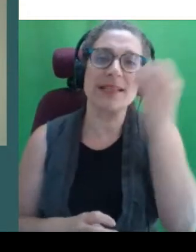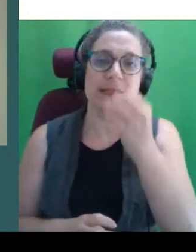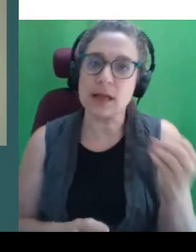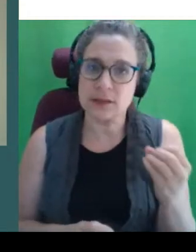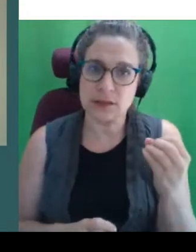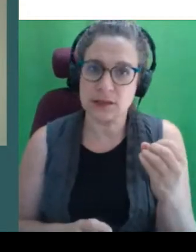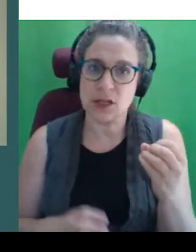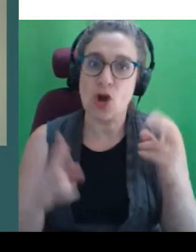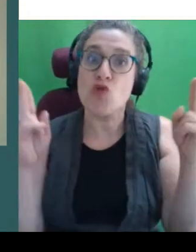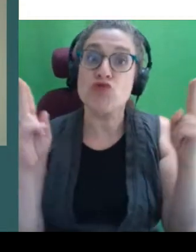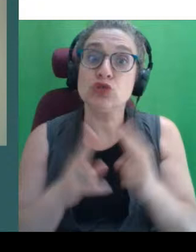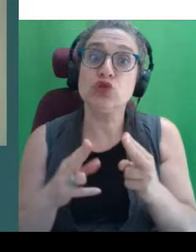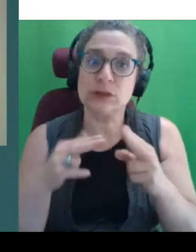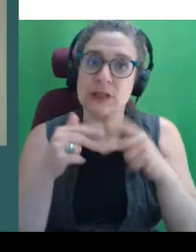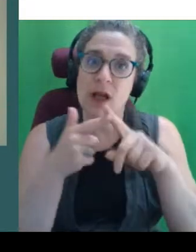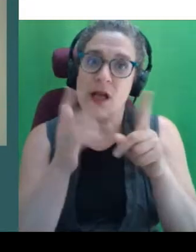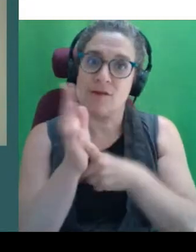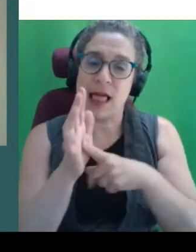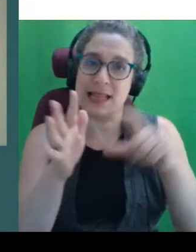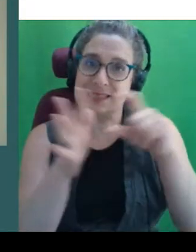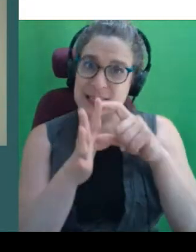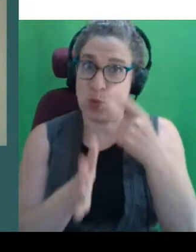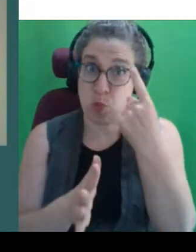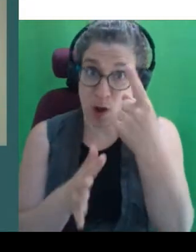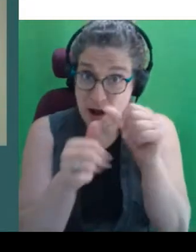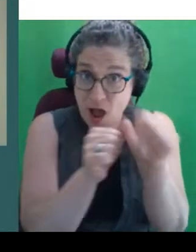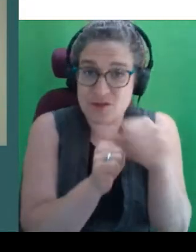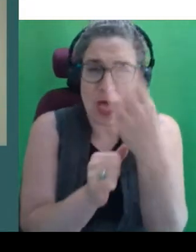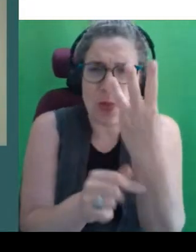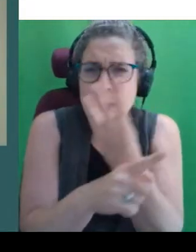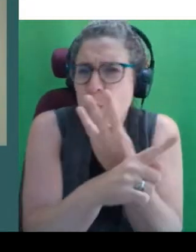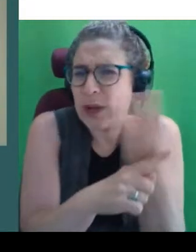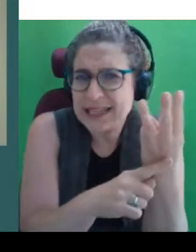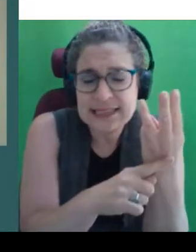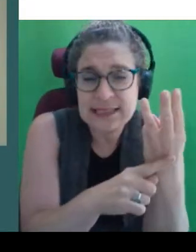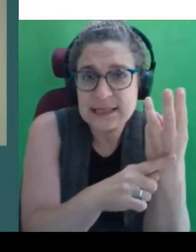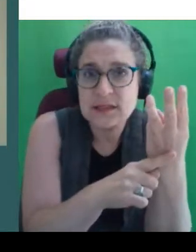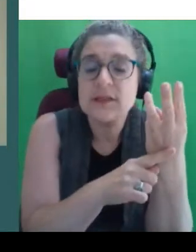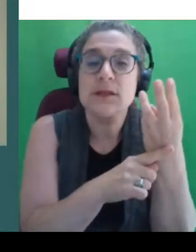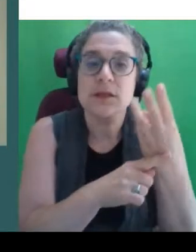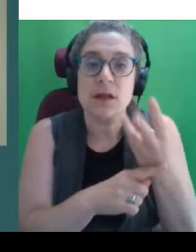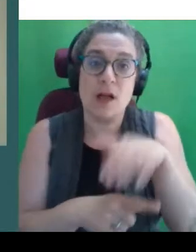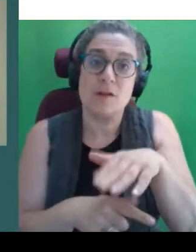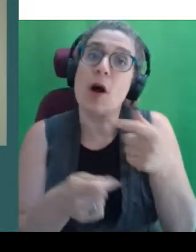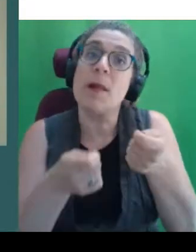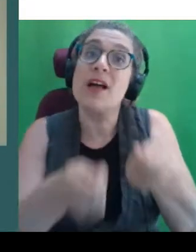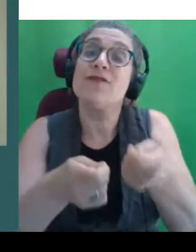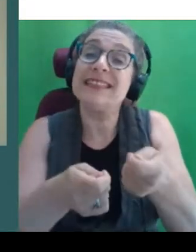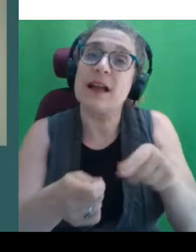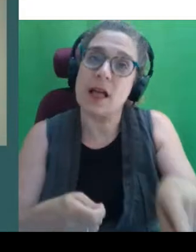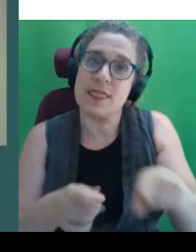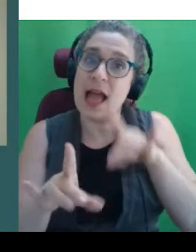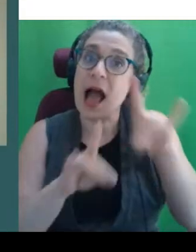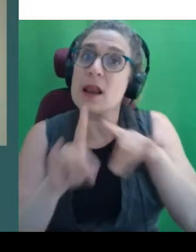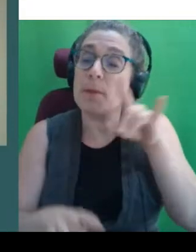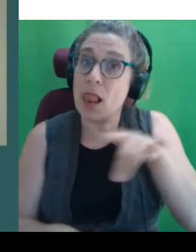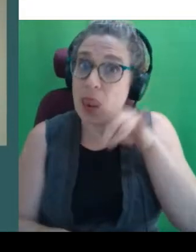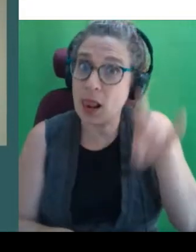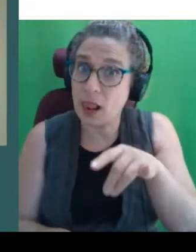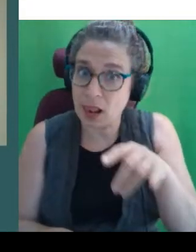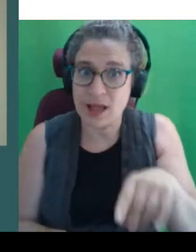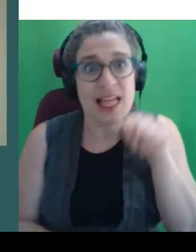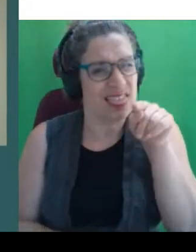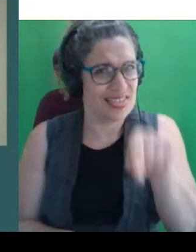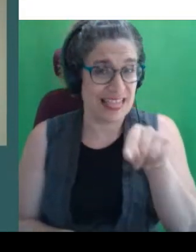reducing the FeLD1 after 3 weeks from feeding the animal point of view, then that's